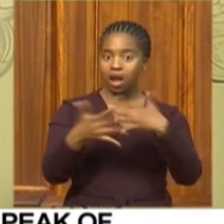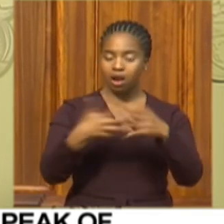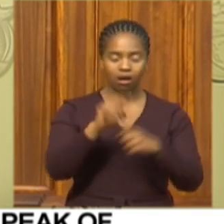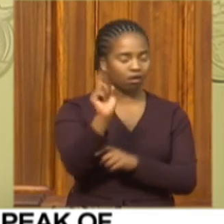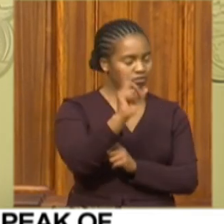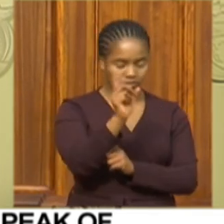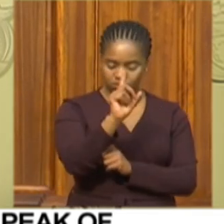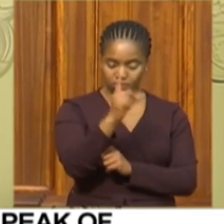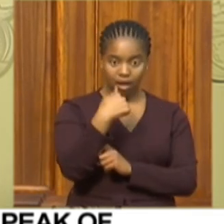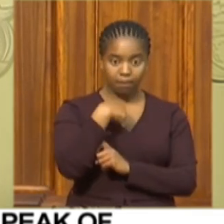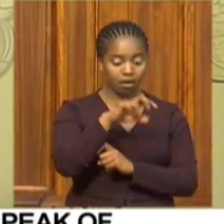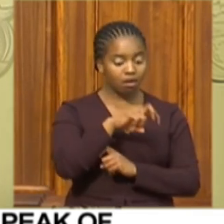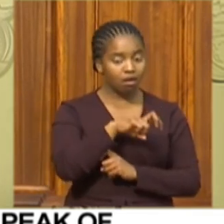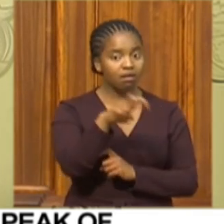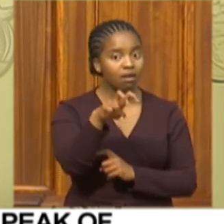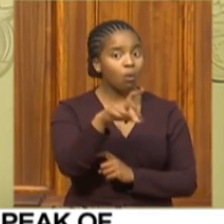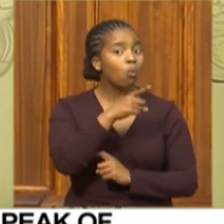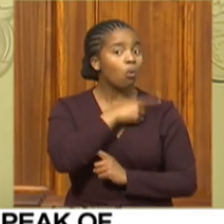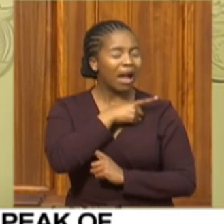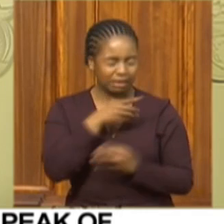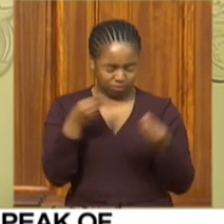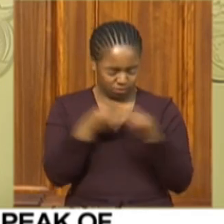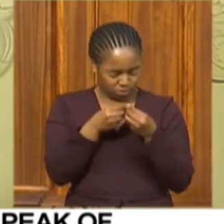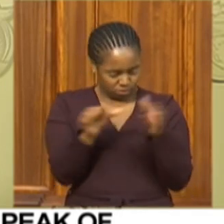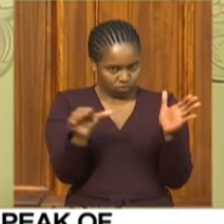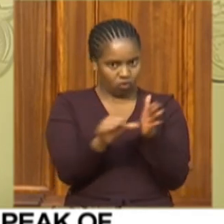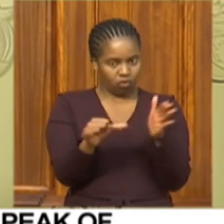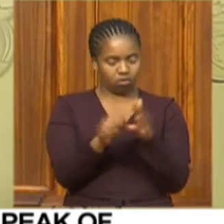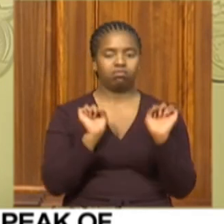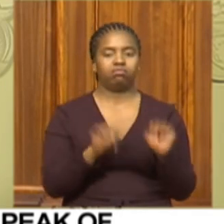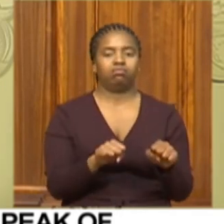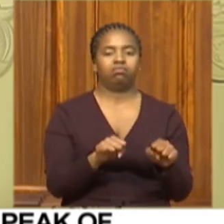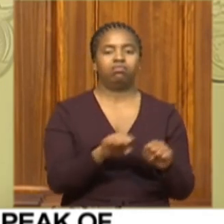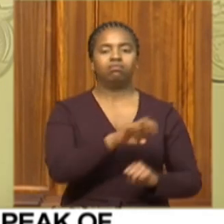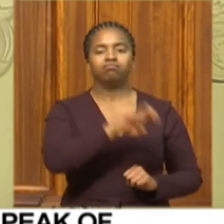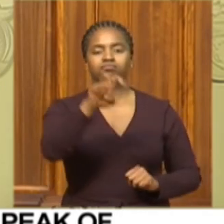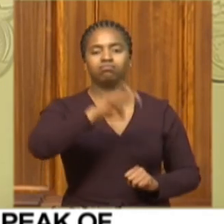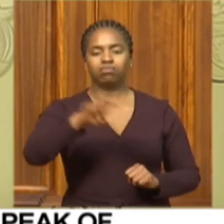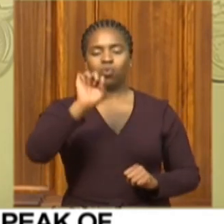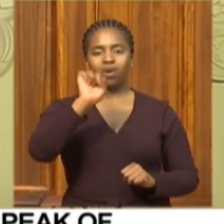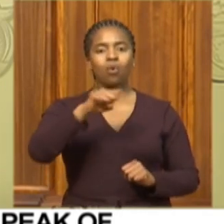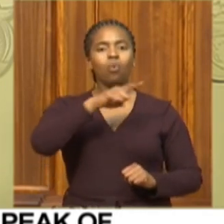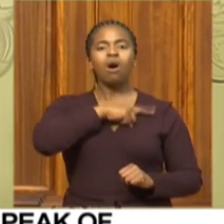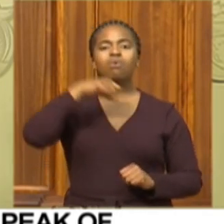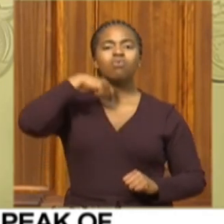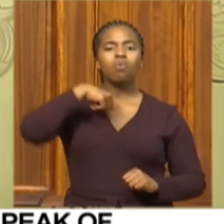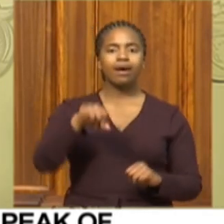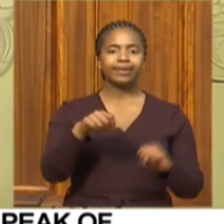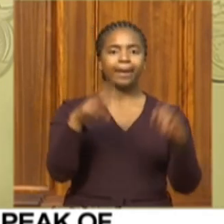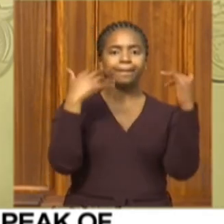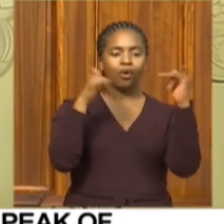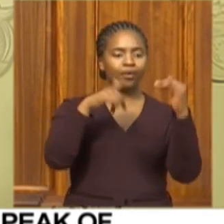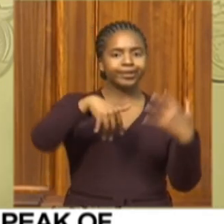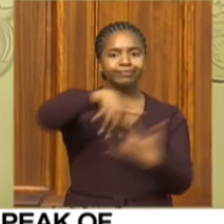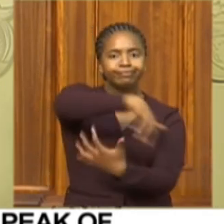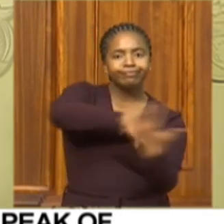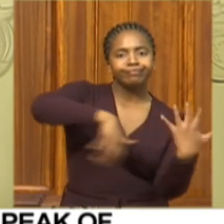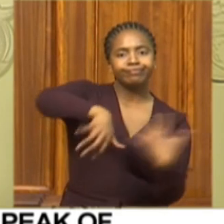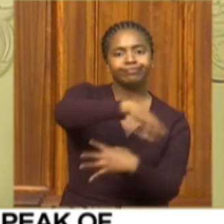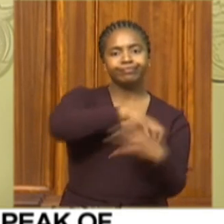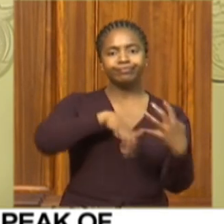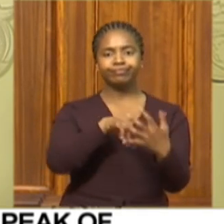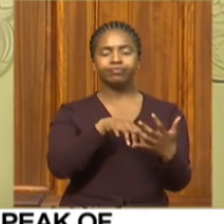is absolutely necessary, to avoid social gatherings, and to remember